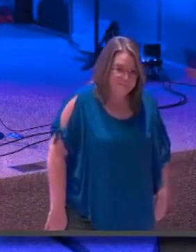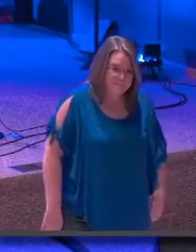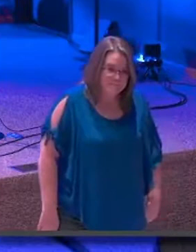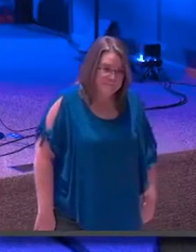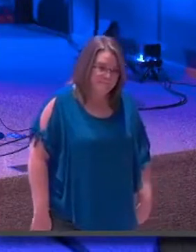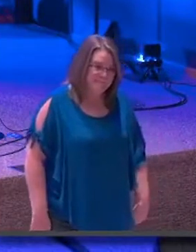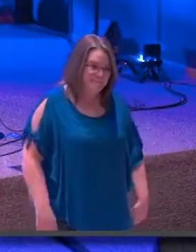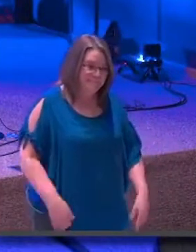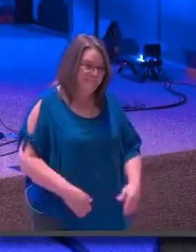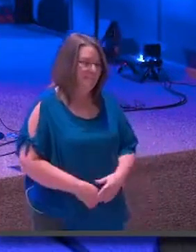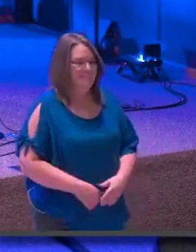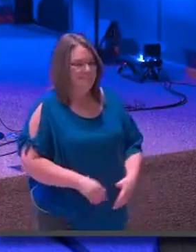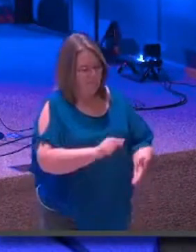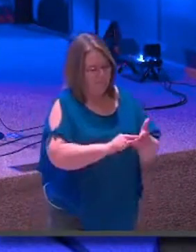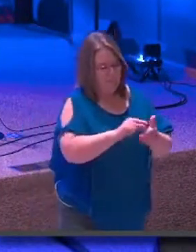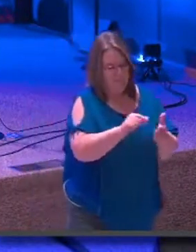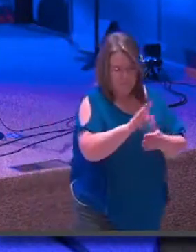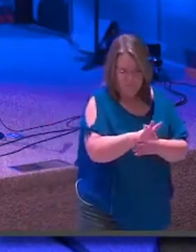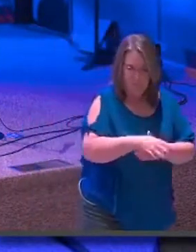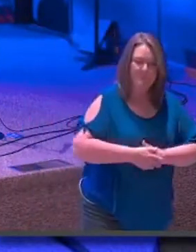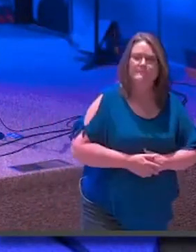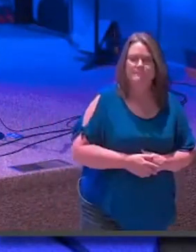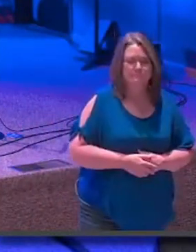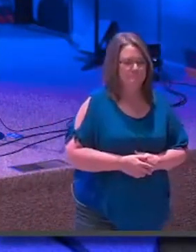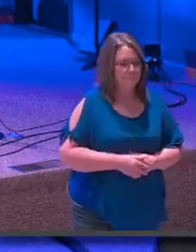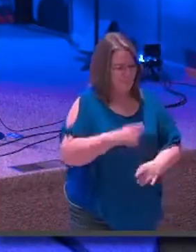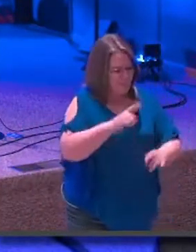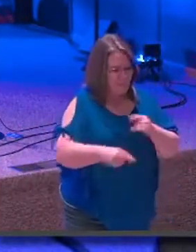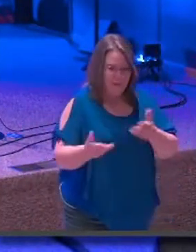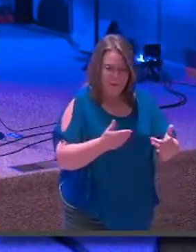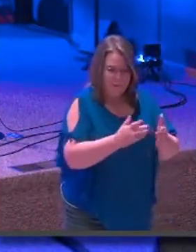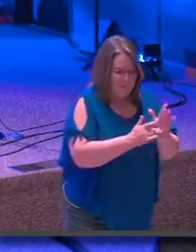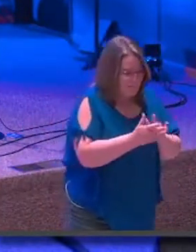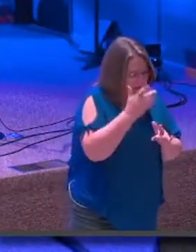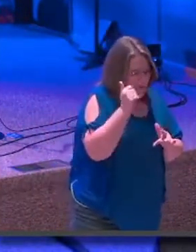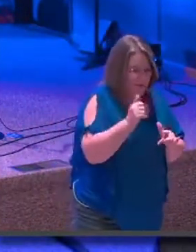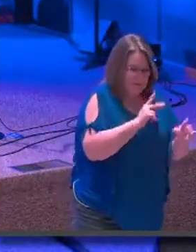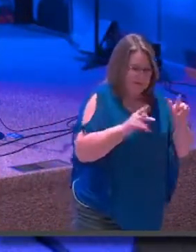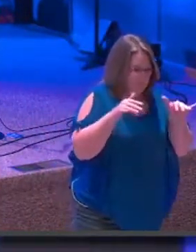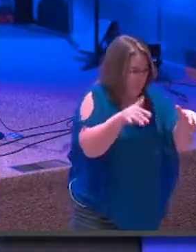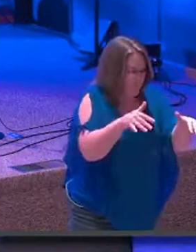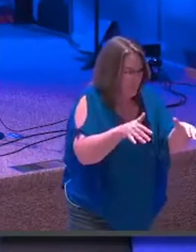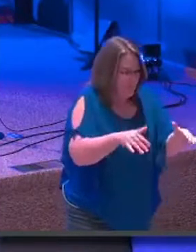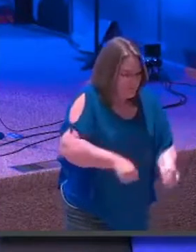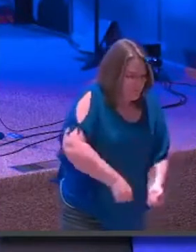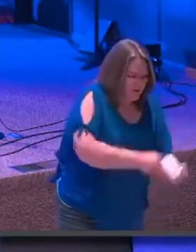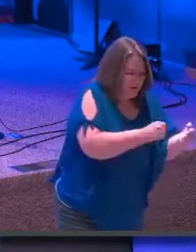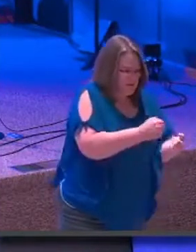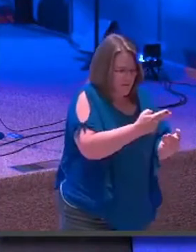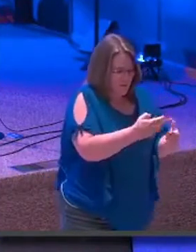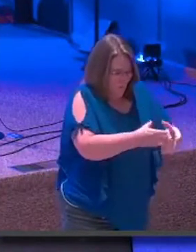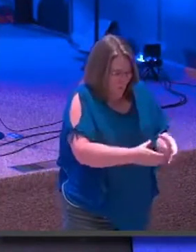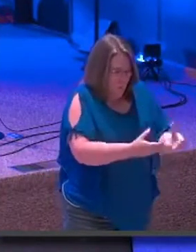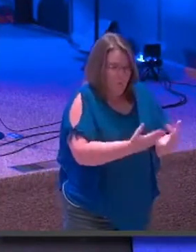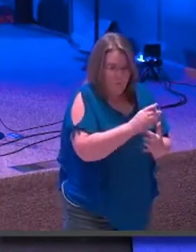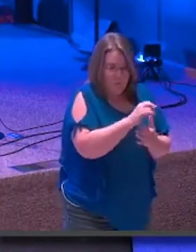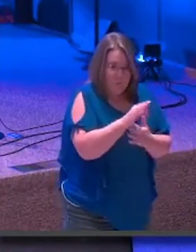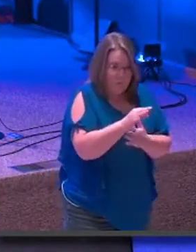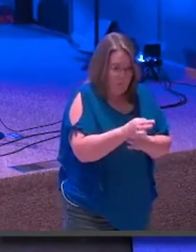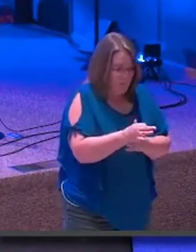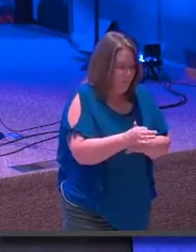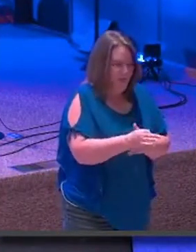So in verse 4, they couldn't bring him to Jesus because of the crowd, so they dug a hole through the roof above his head. Then they lowered the man on his